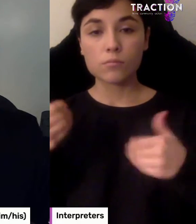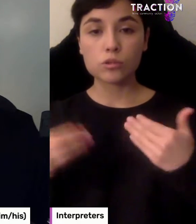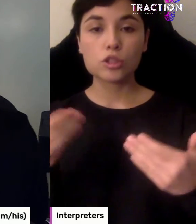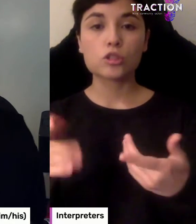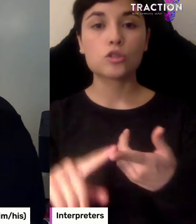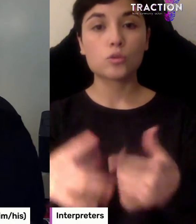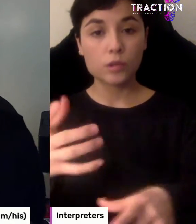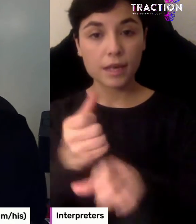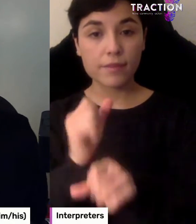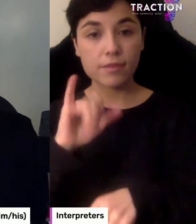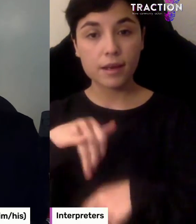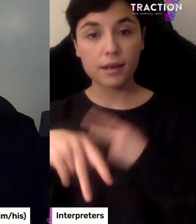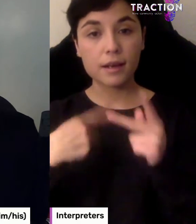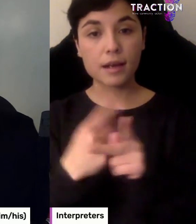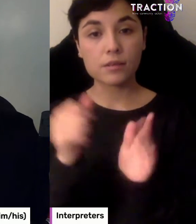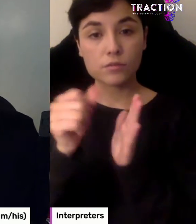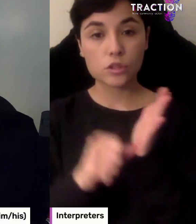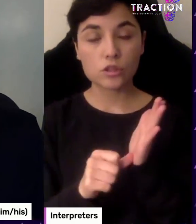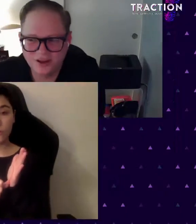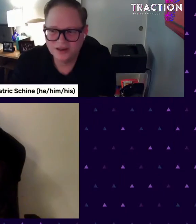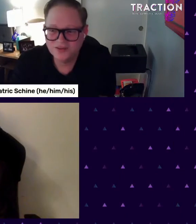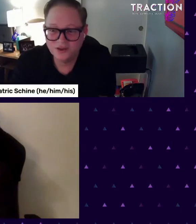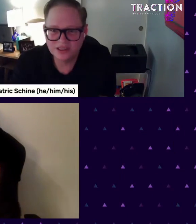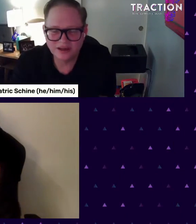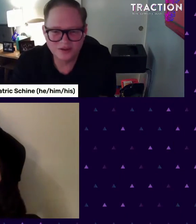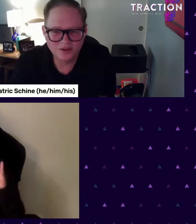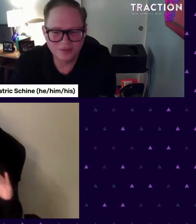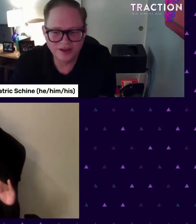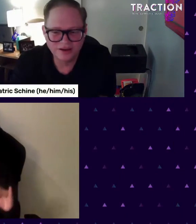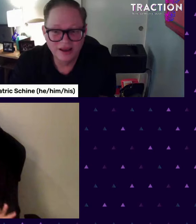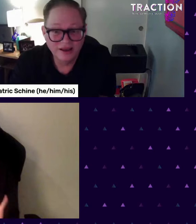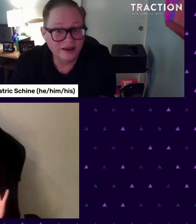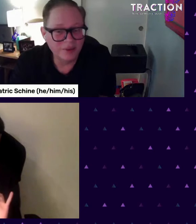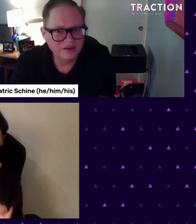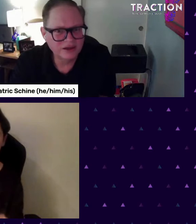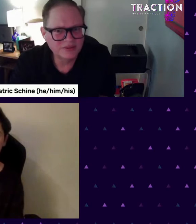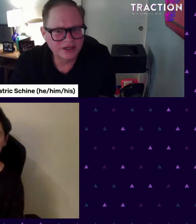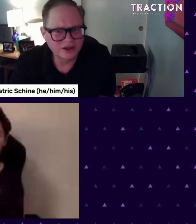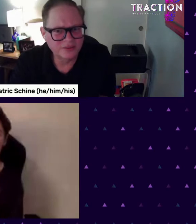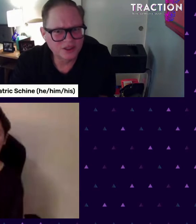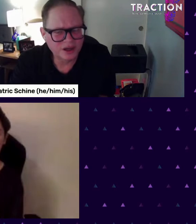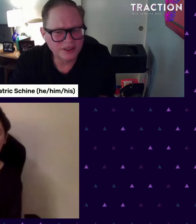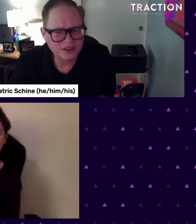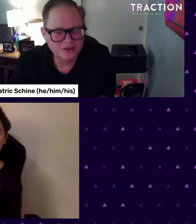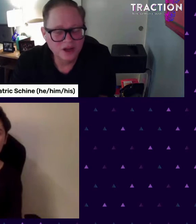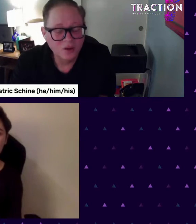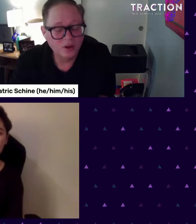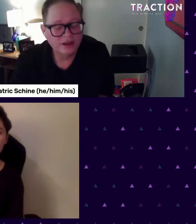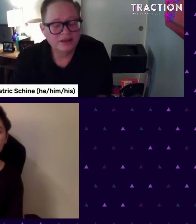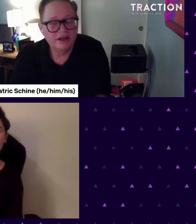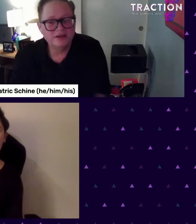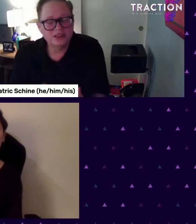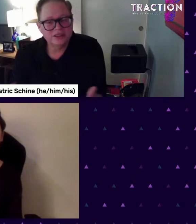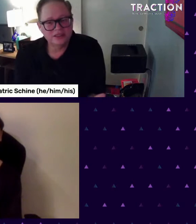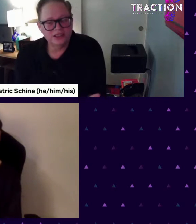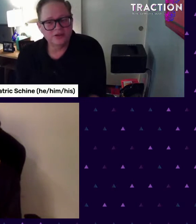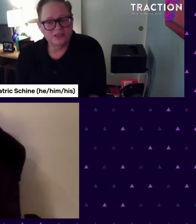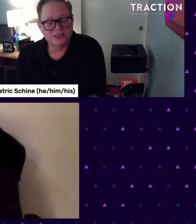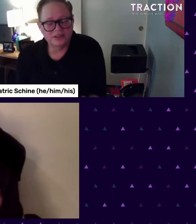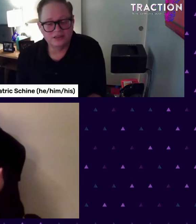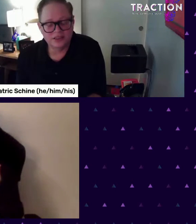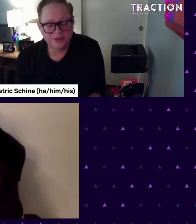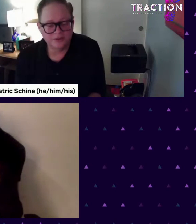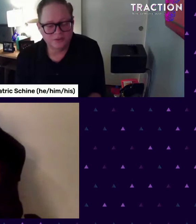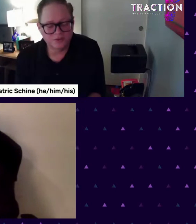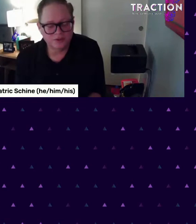Uh-oh. Oh no, hopefully she'll come back. Lost for a second, she'll come back. She'll Yeah, be my back. internet's been a little bit choppy too. Well, and Mine too. just to